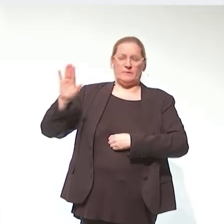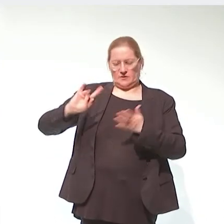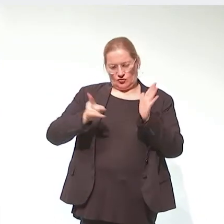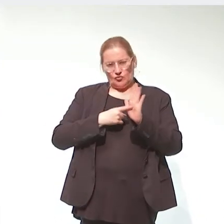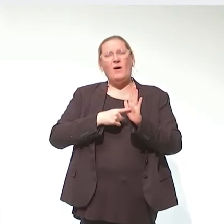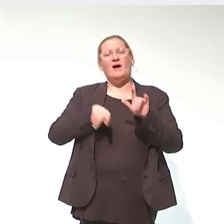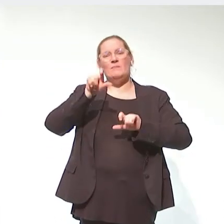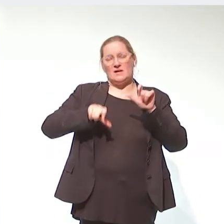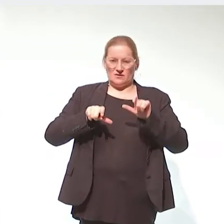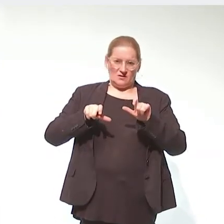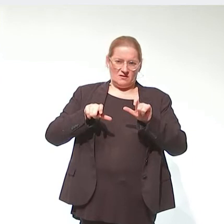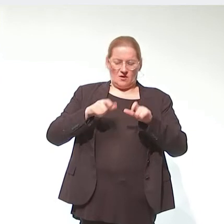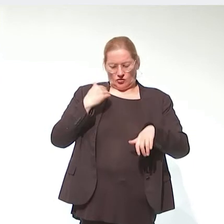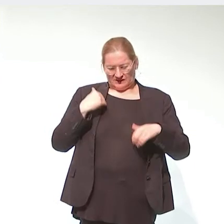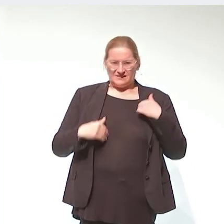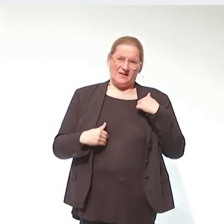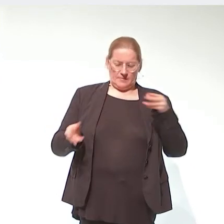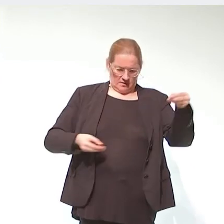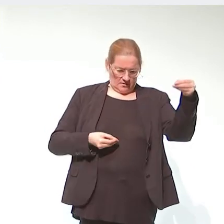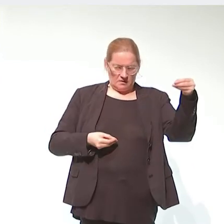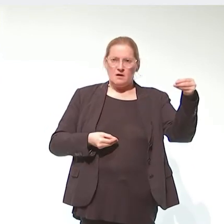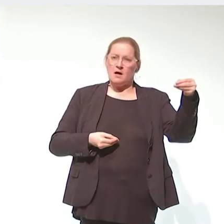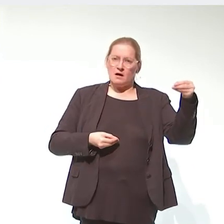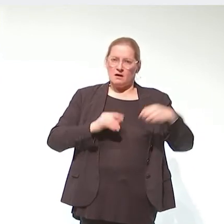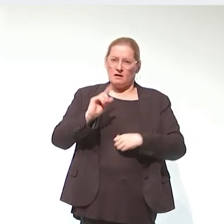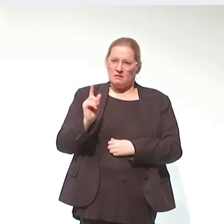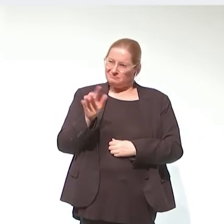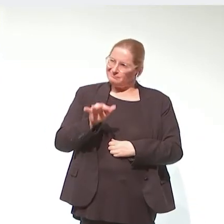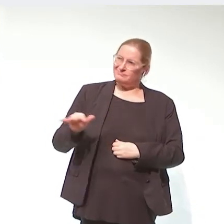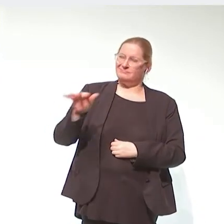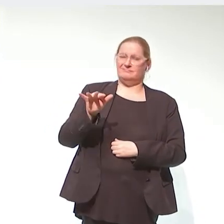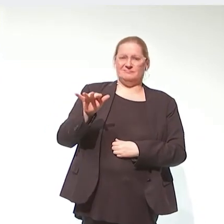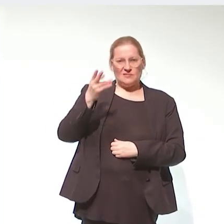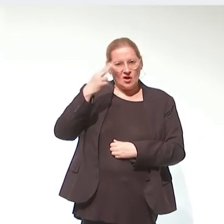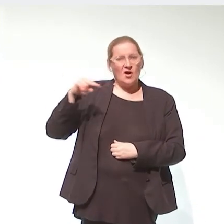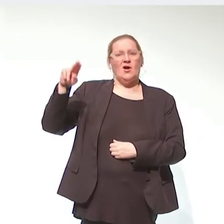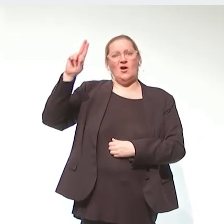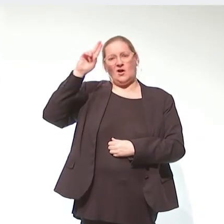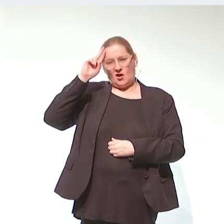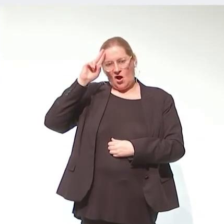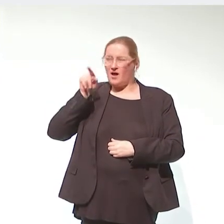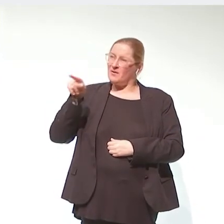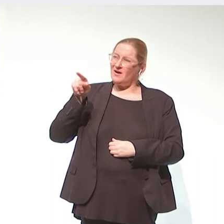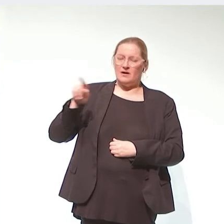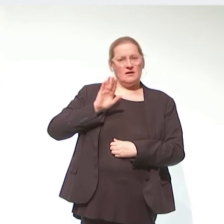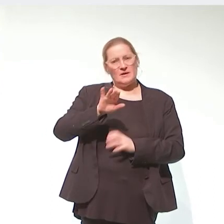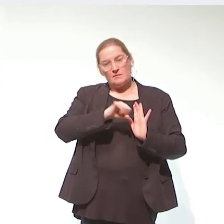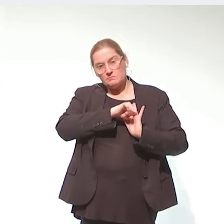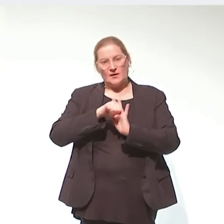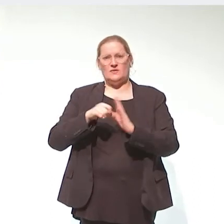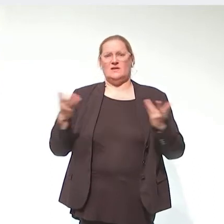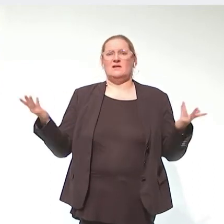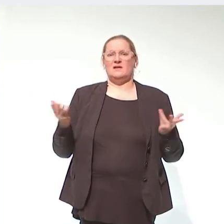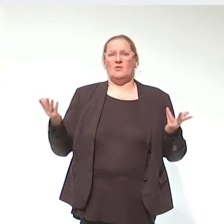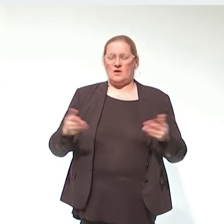the Disabled has helped us, however, understand to what extent the EU